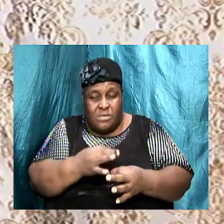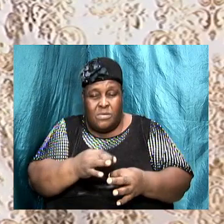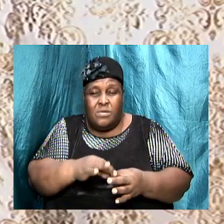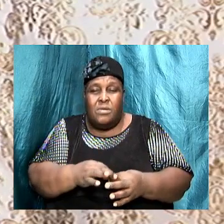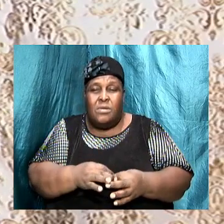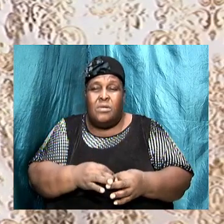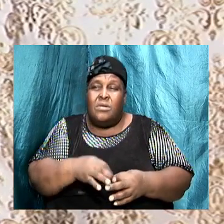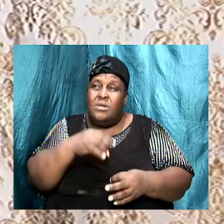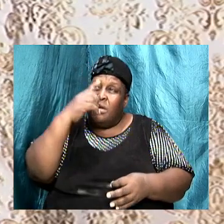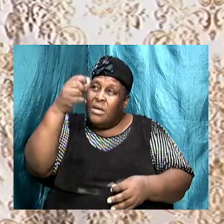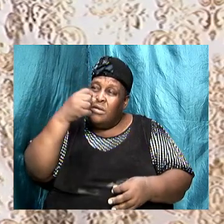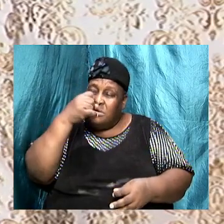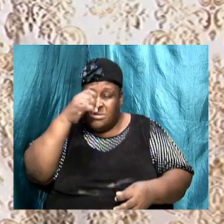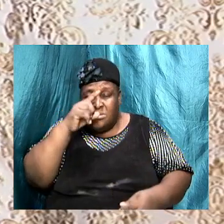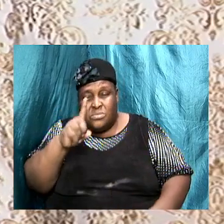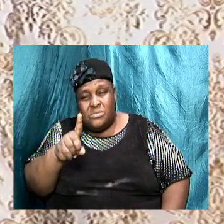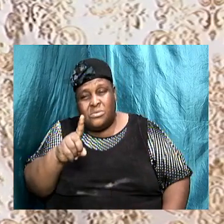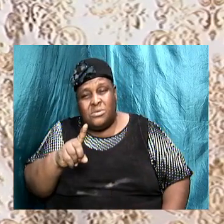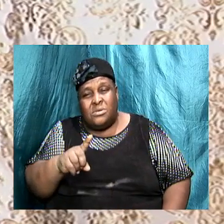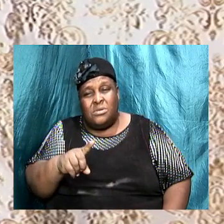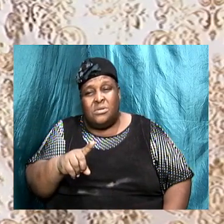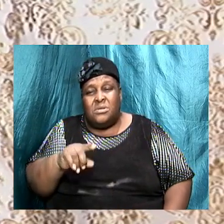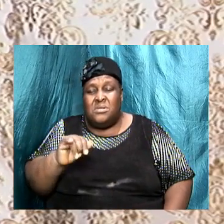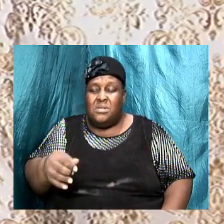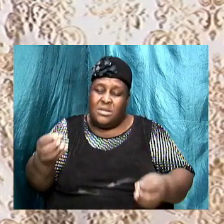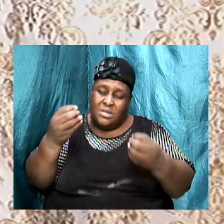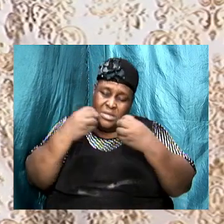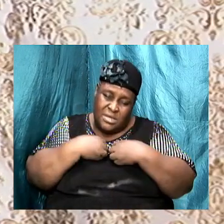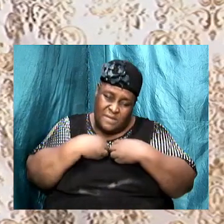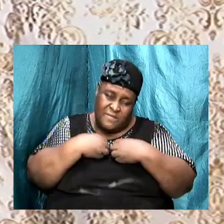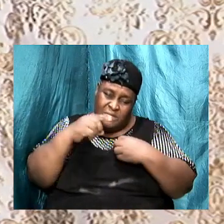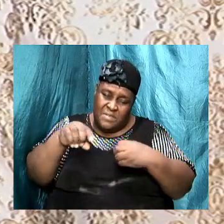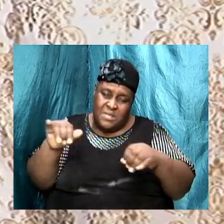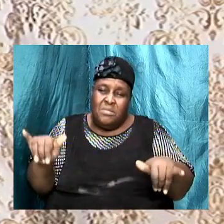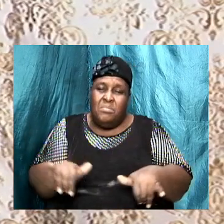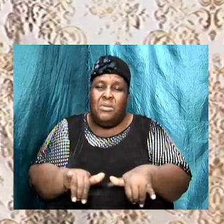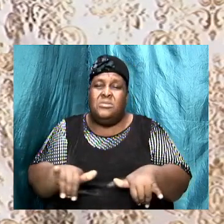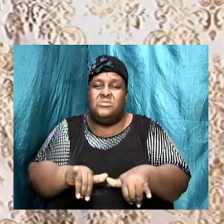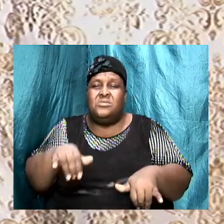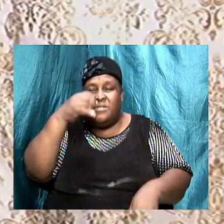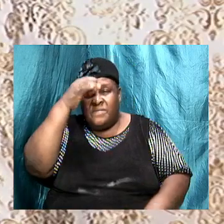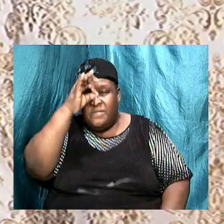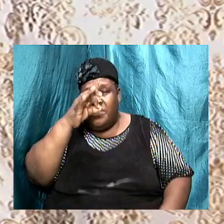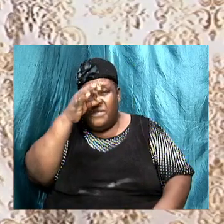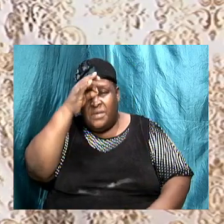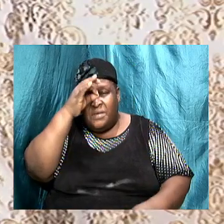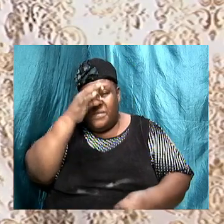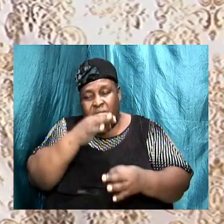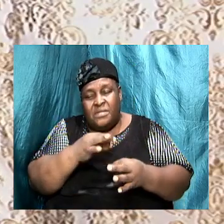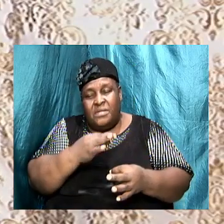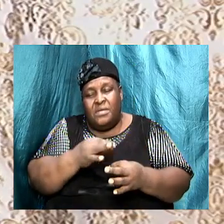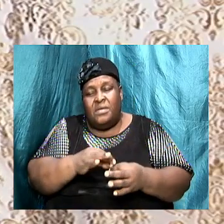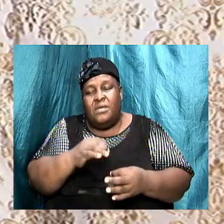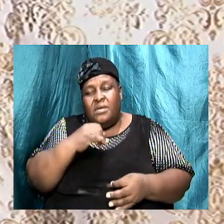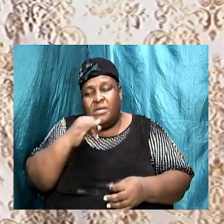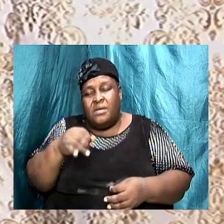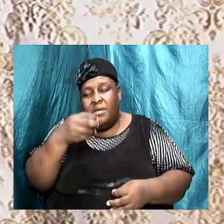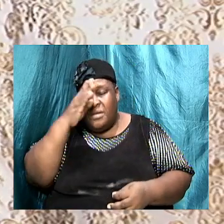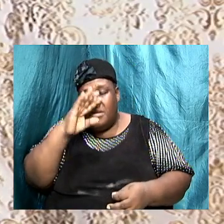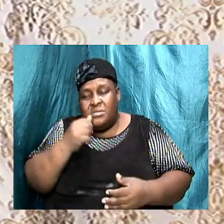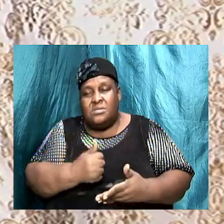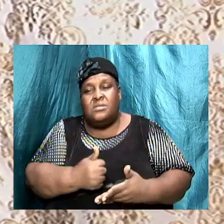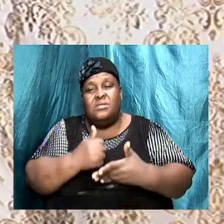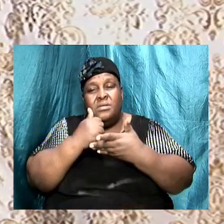he is the one that has given us this measure of faith. It therefore means that God is the source. We